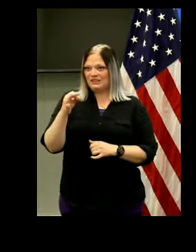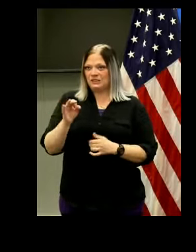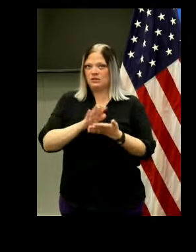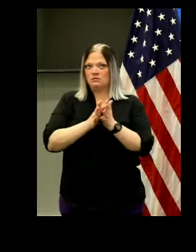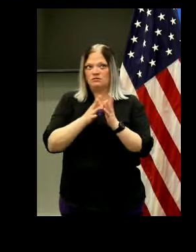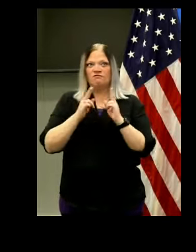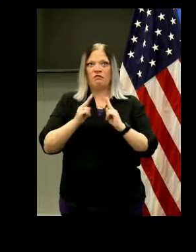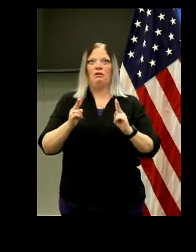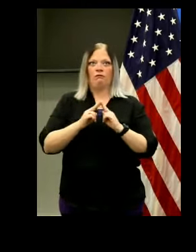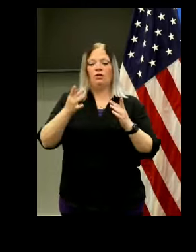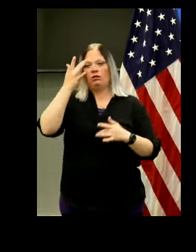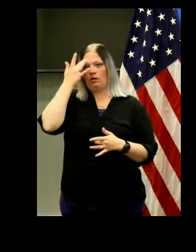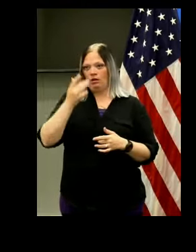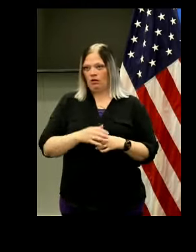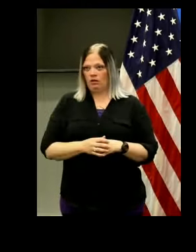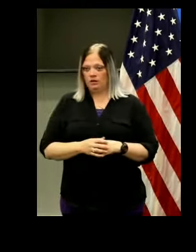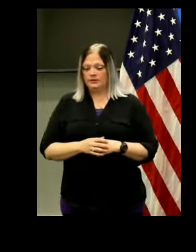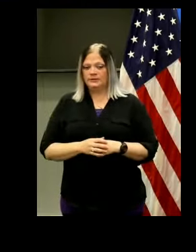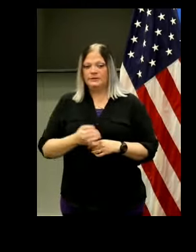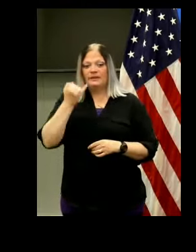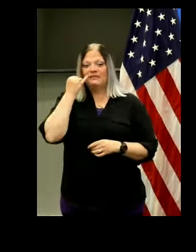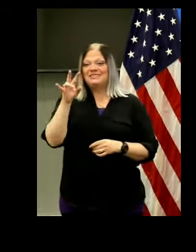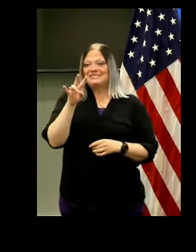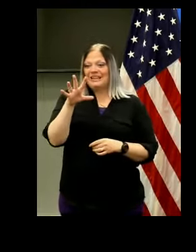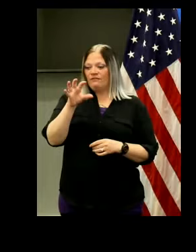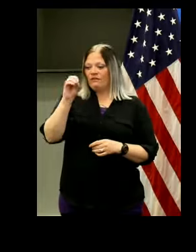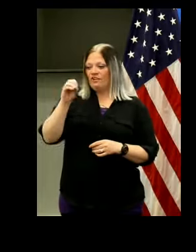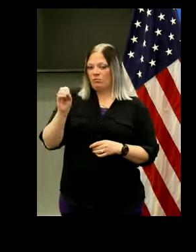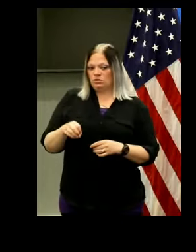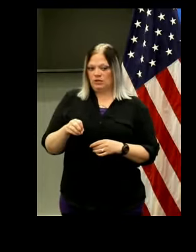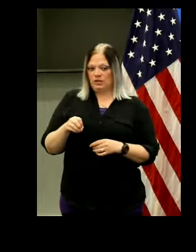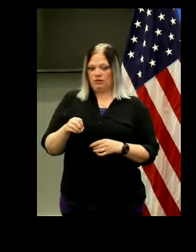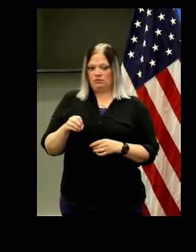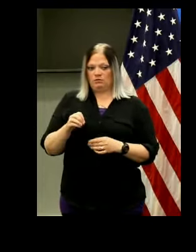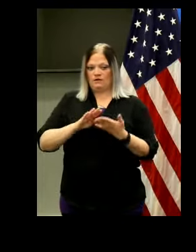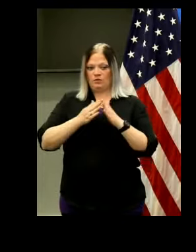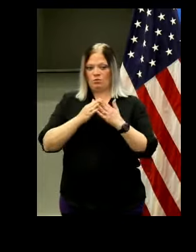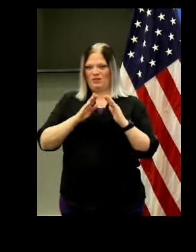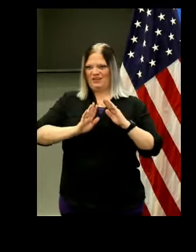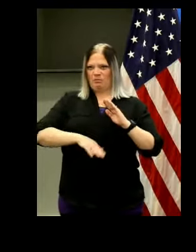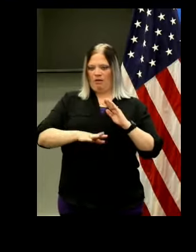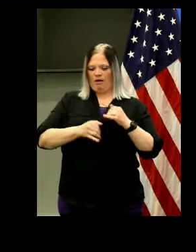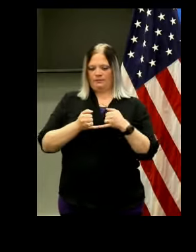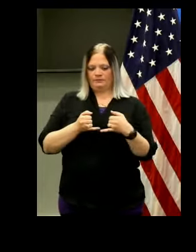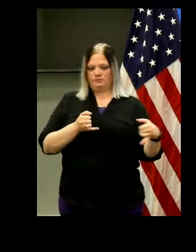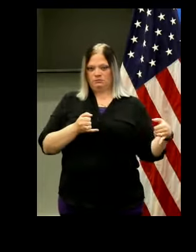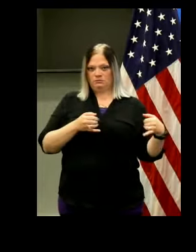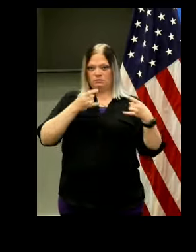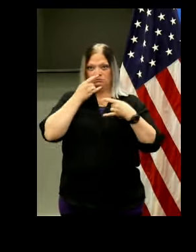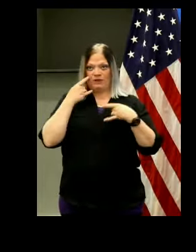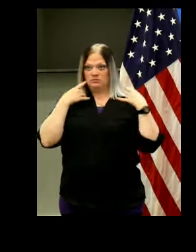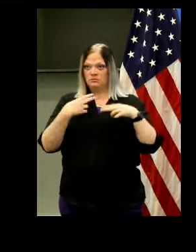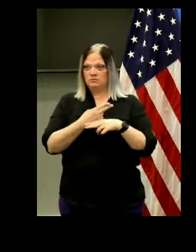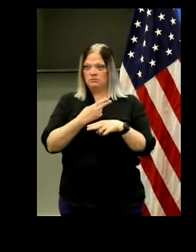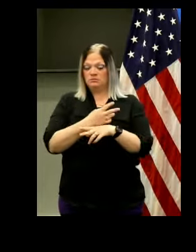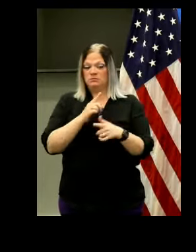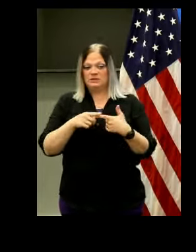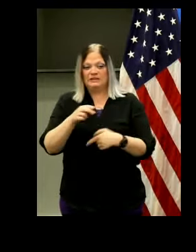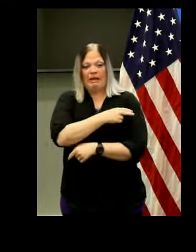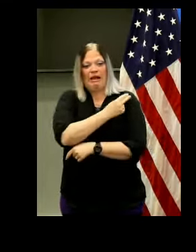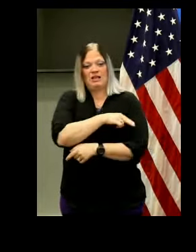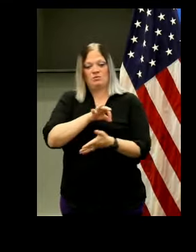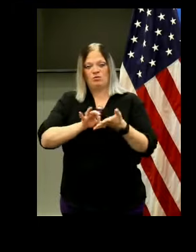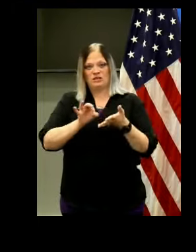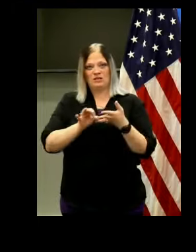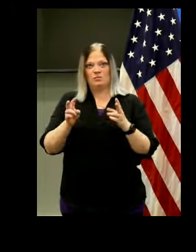very ill. Whereas if 75% of the community wear masks when they go out, our hospital census will